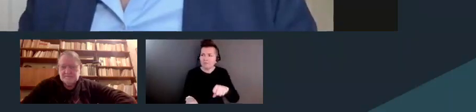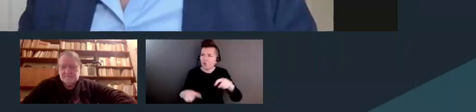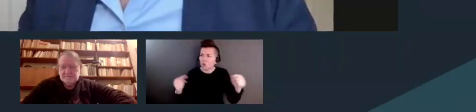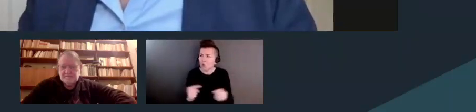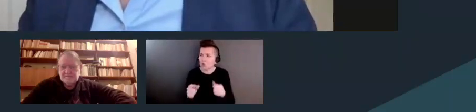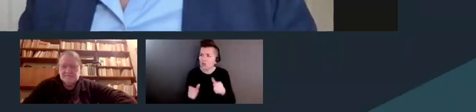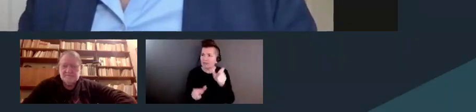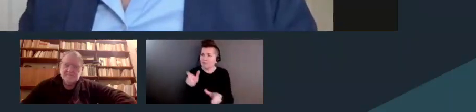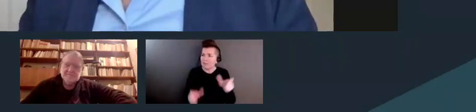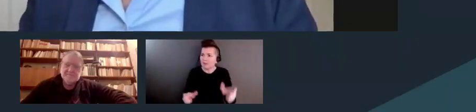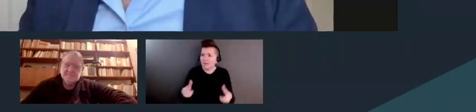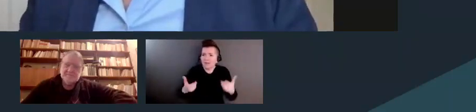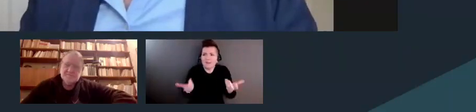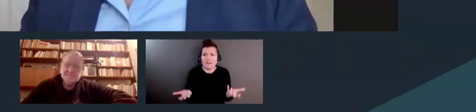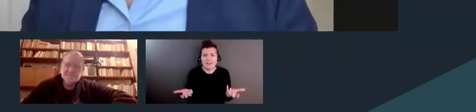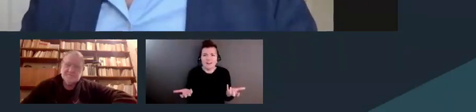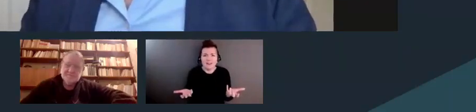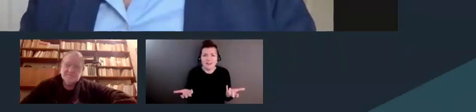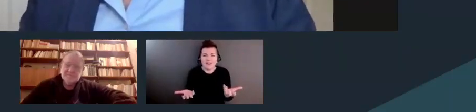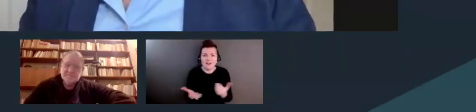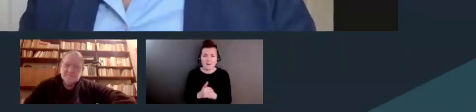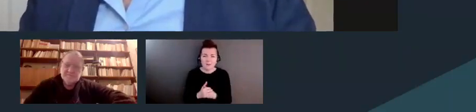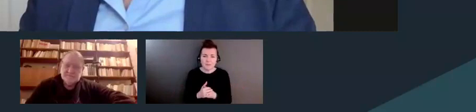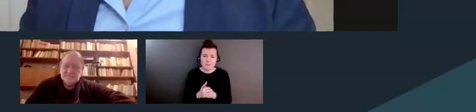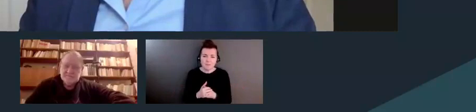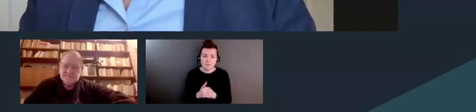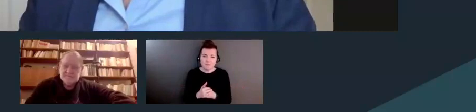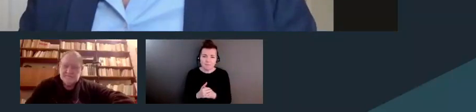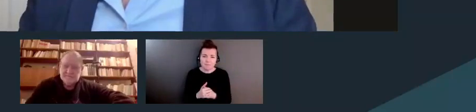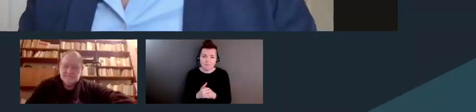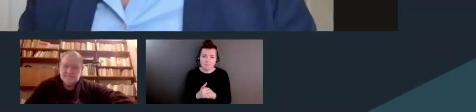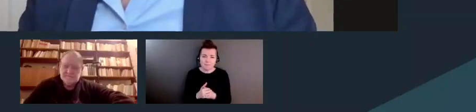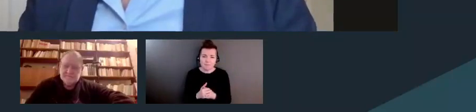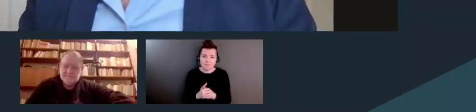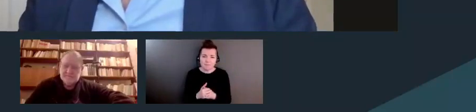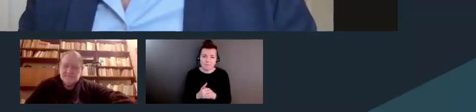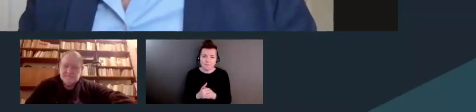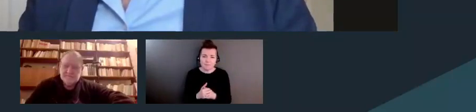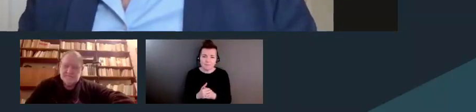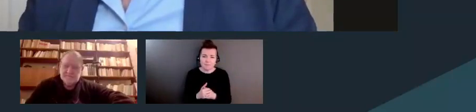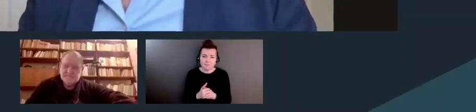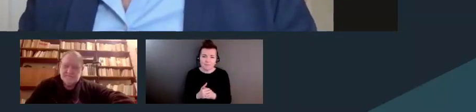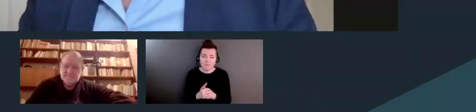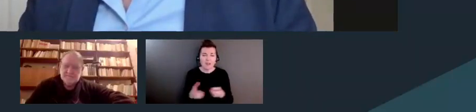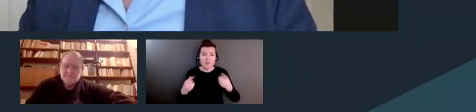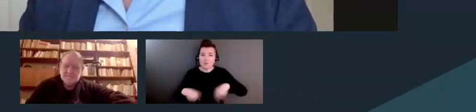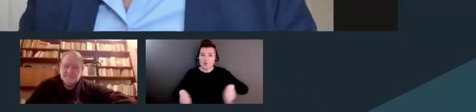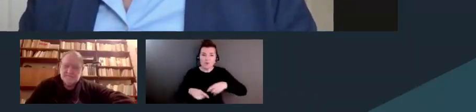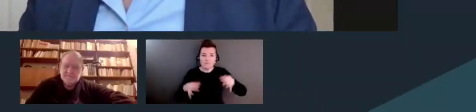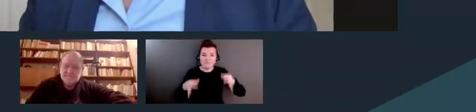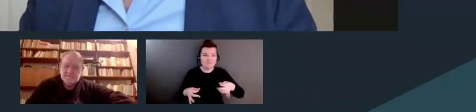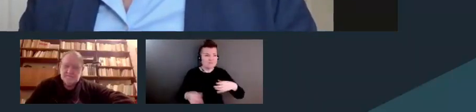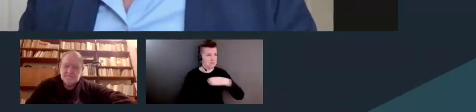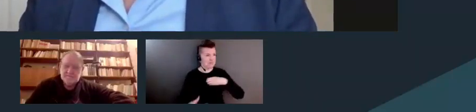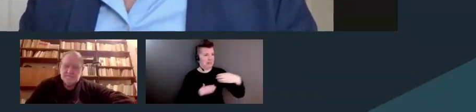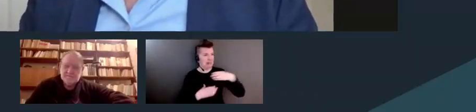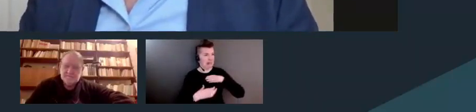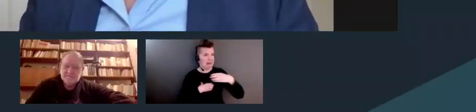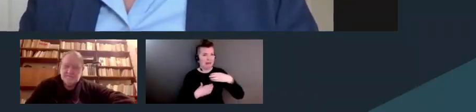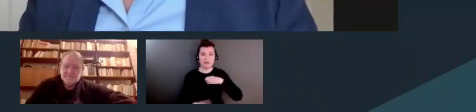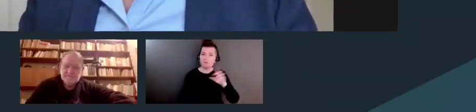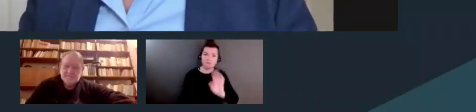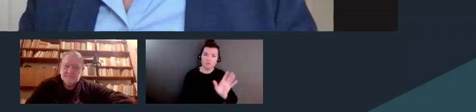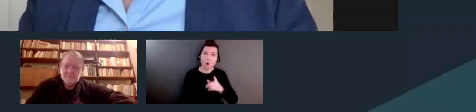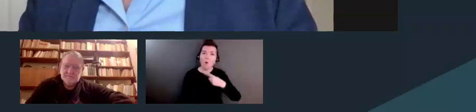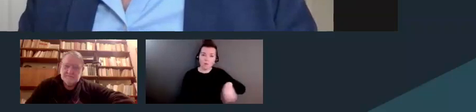don't do the good things that seem obvious and necessary. But instead of complaining, we can raise a collective voice, we can